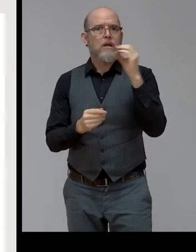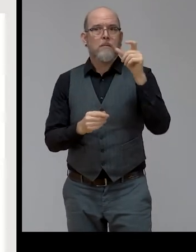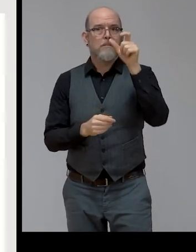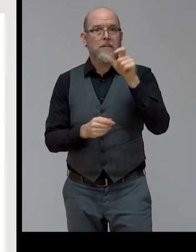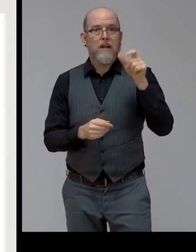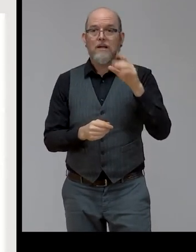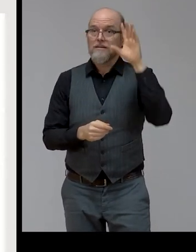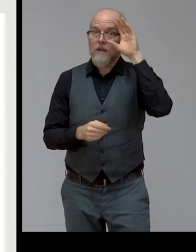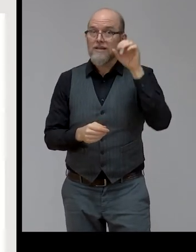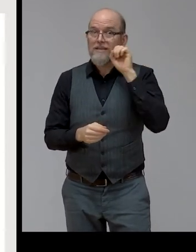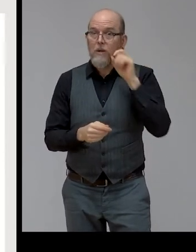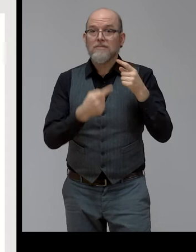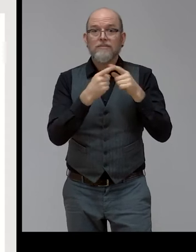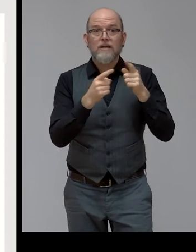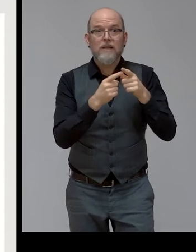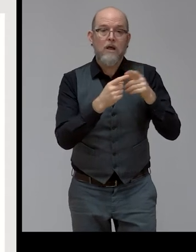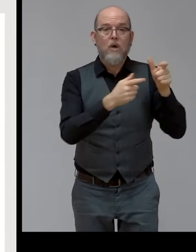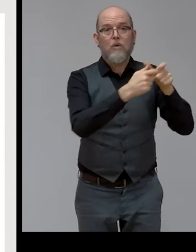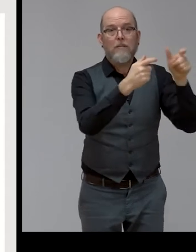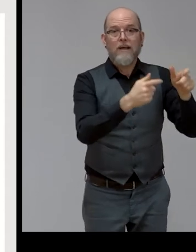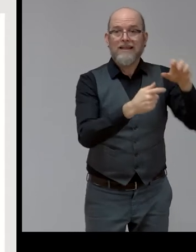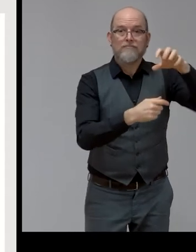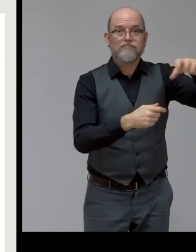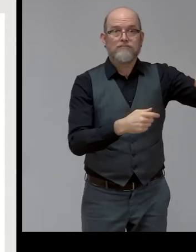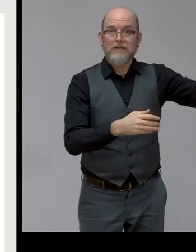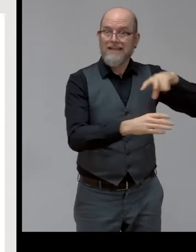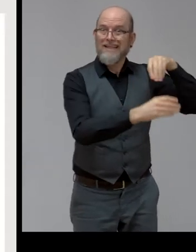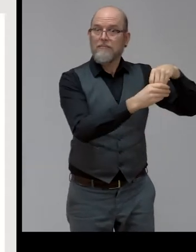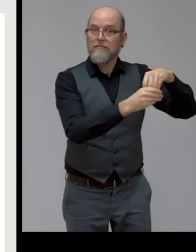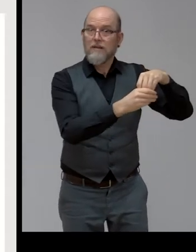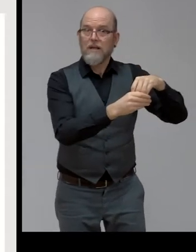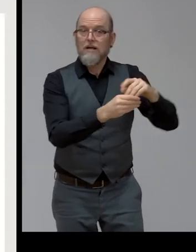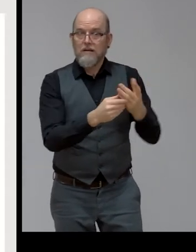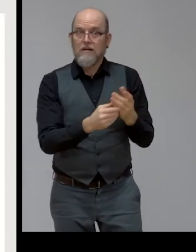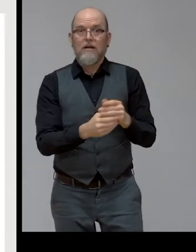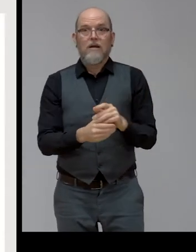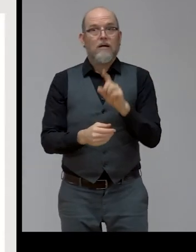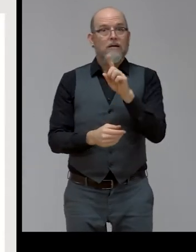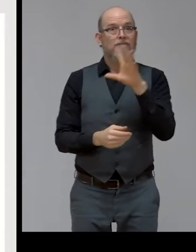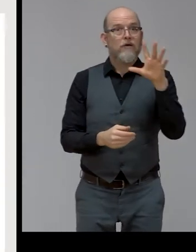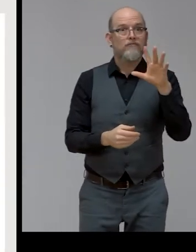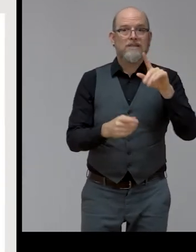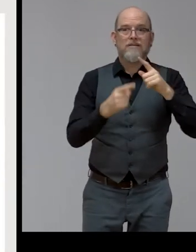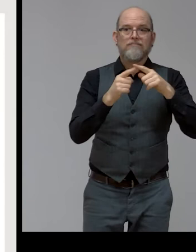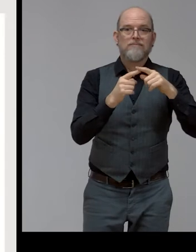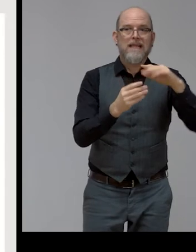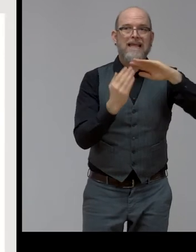in 15 cities in Turkey. The numbers are very good, but the most important number is